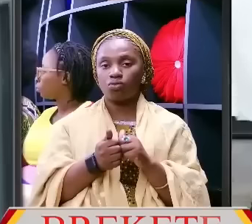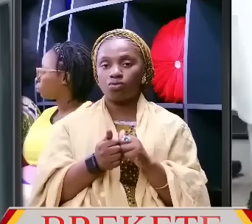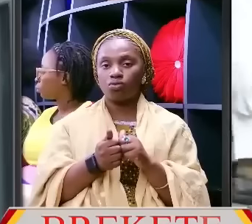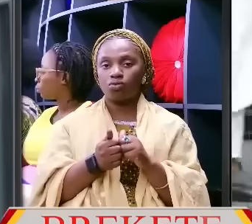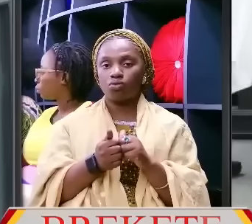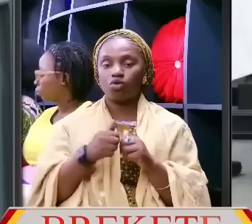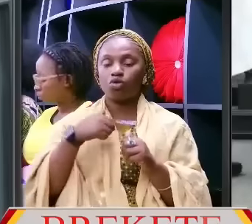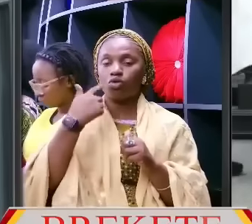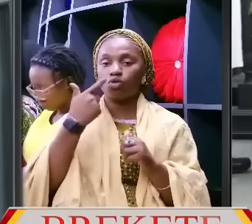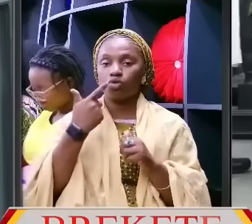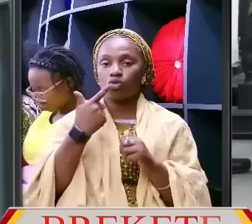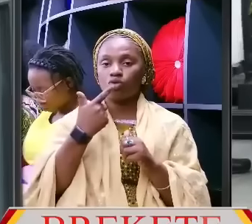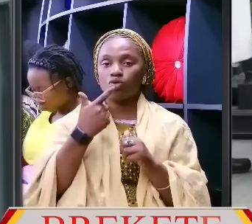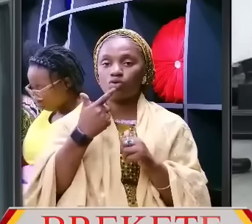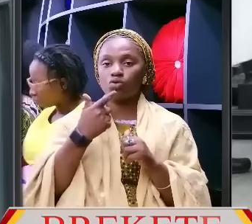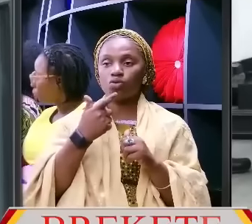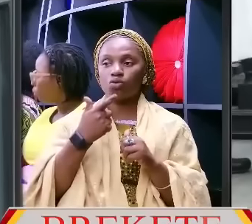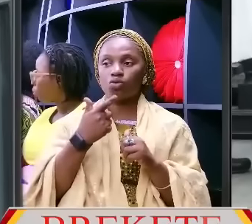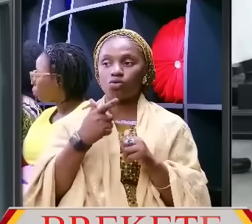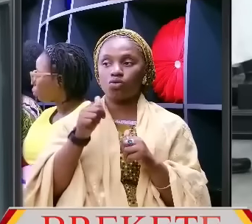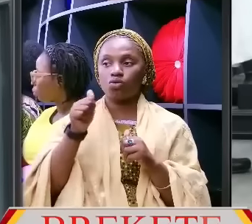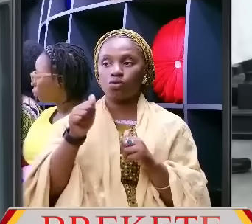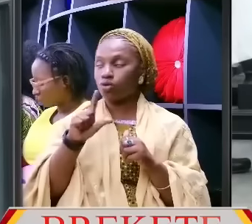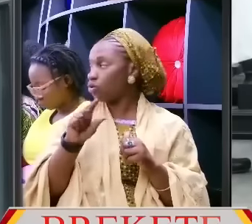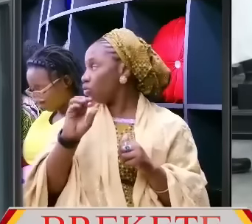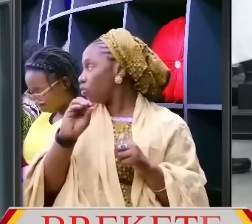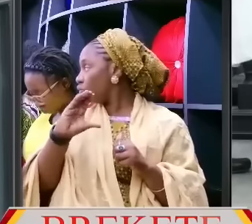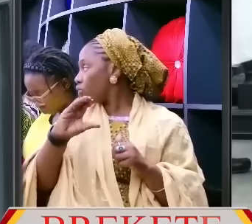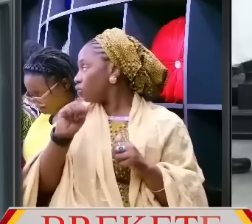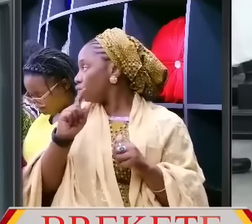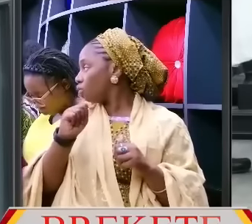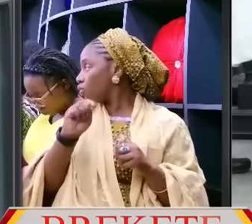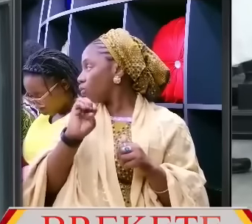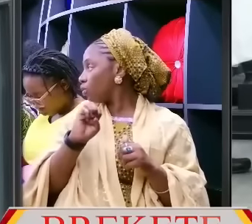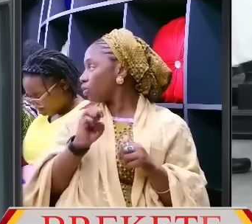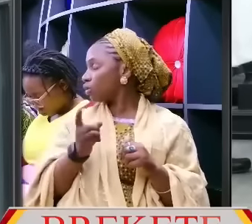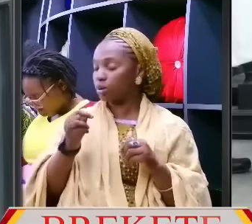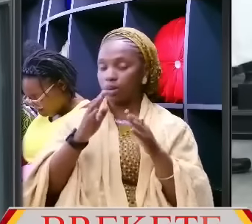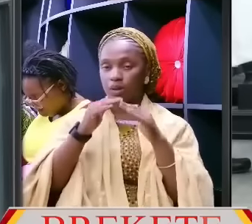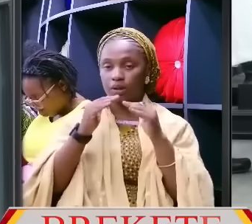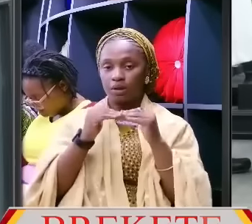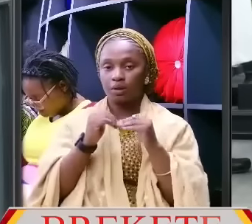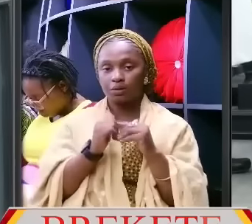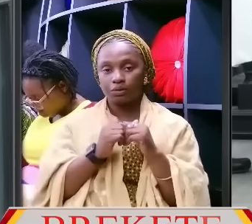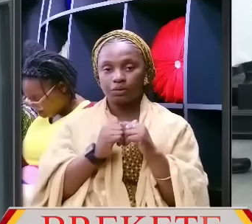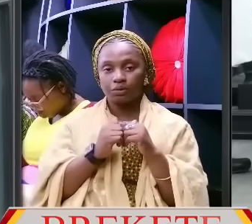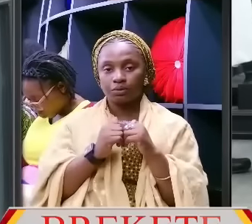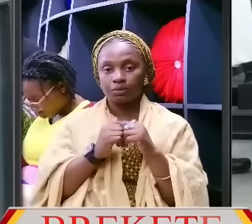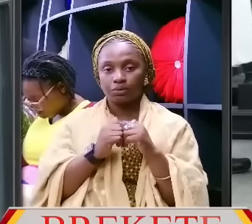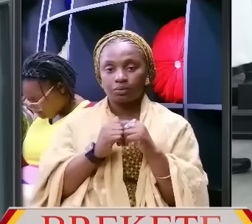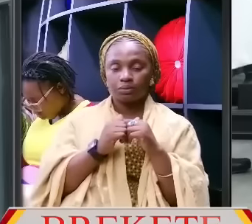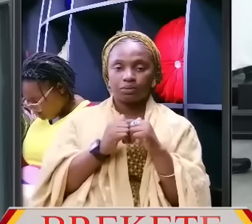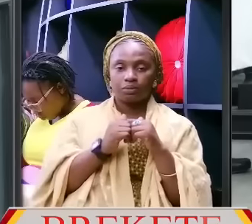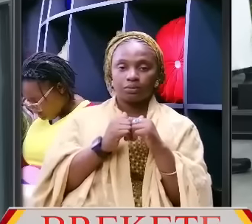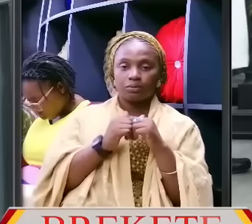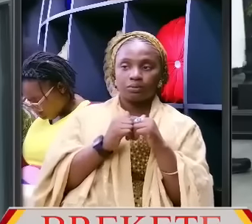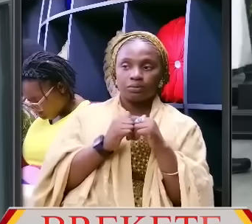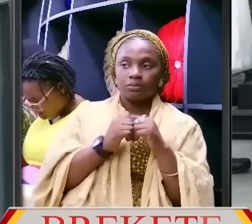Who allocated the land? Please, I go pursue you now. Allow him. No, be you we did talk